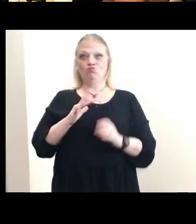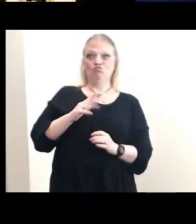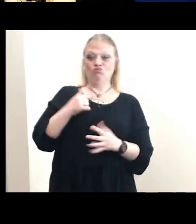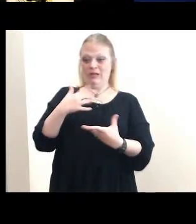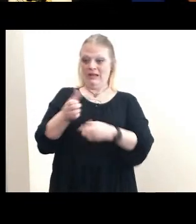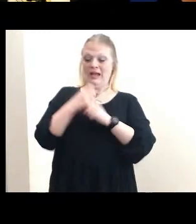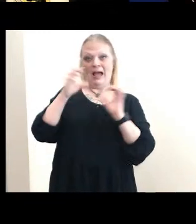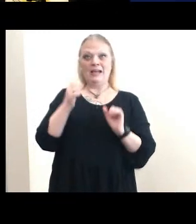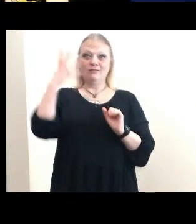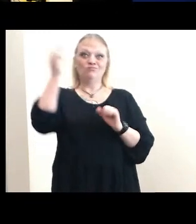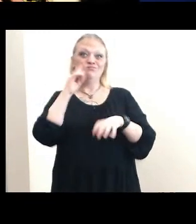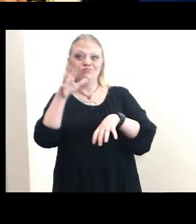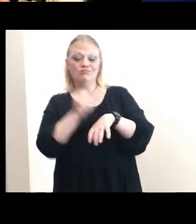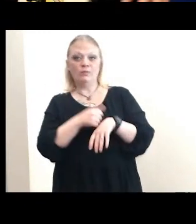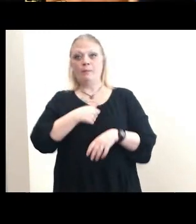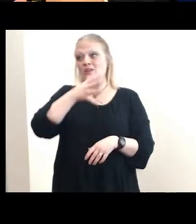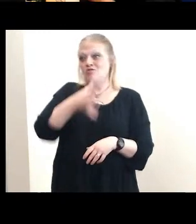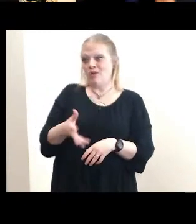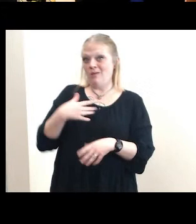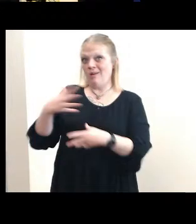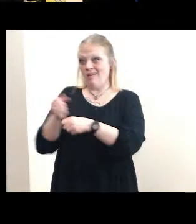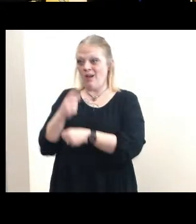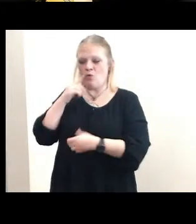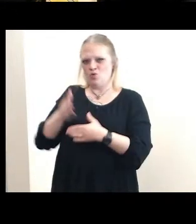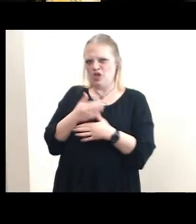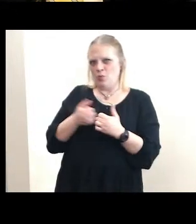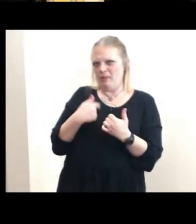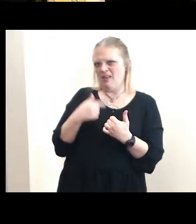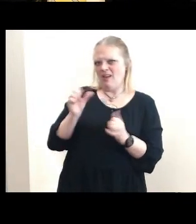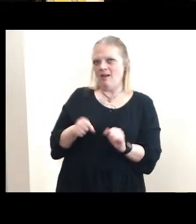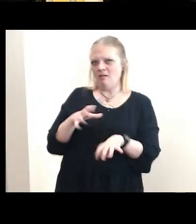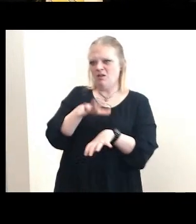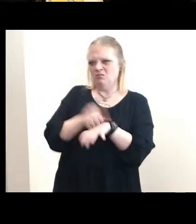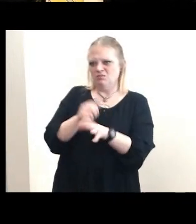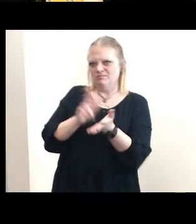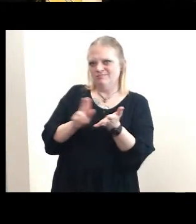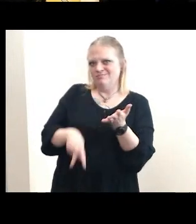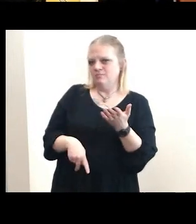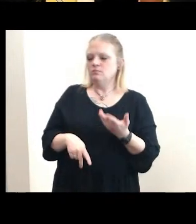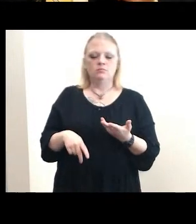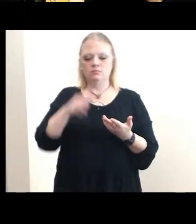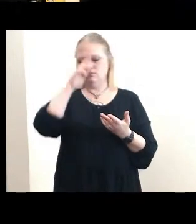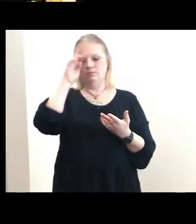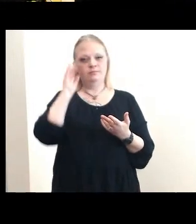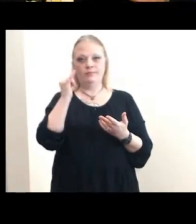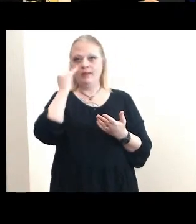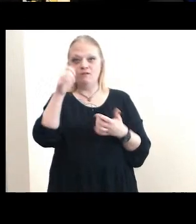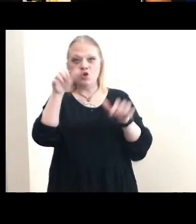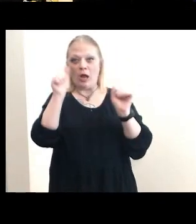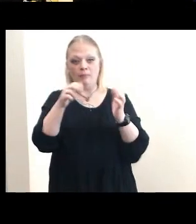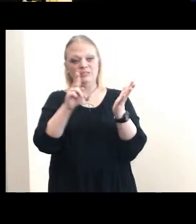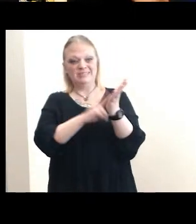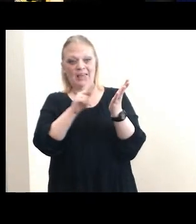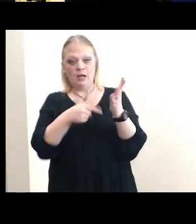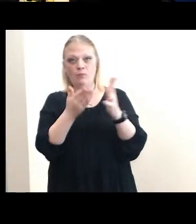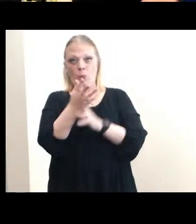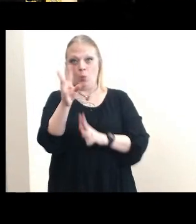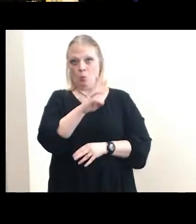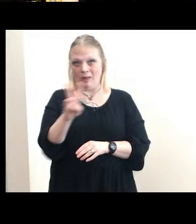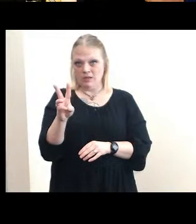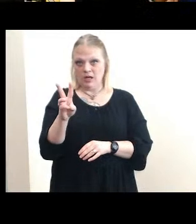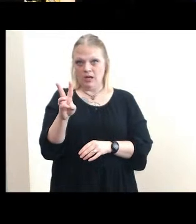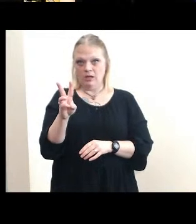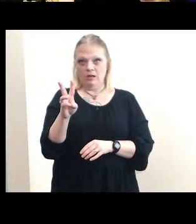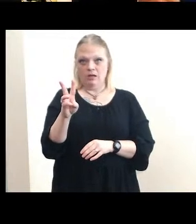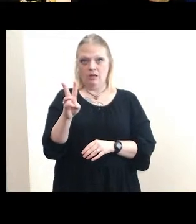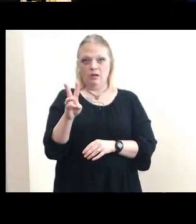link. I can go out there now. My grandmother got the link. She just shared it with me. I can go out there and sign up. Even if you are able to sign up through the website, you